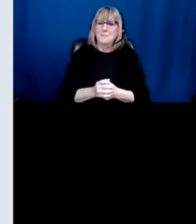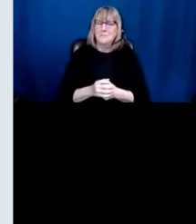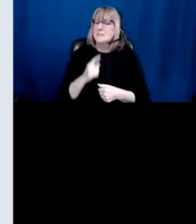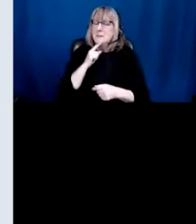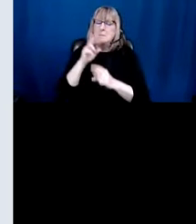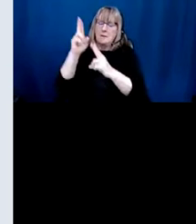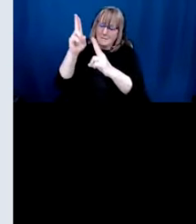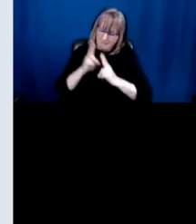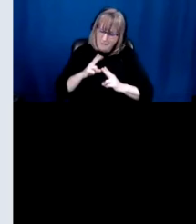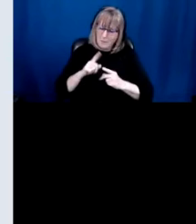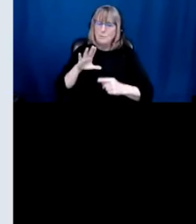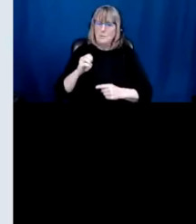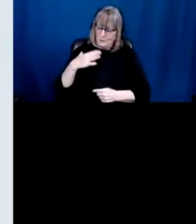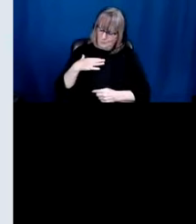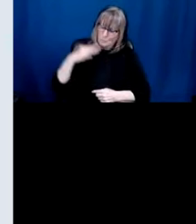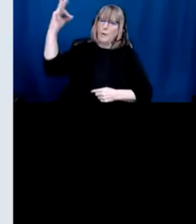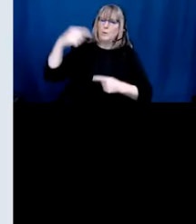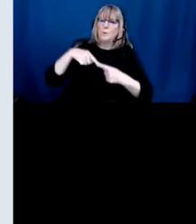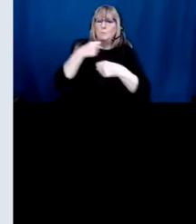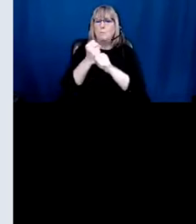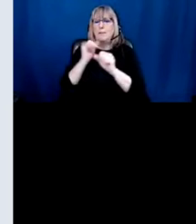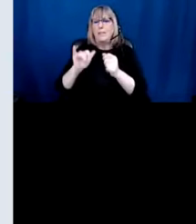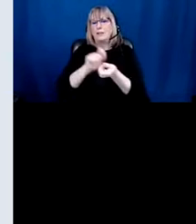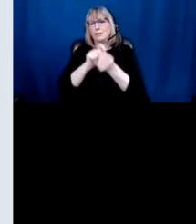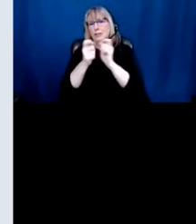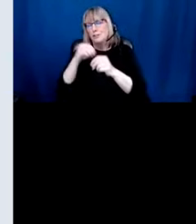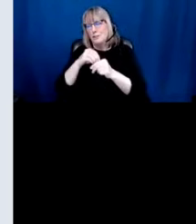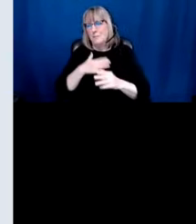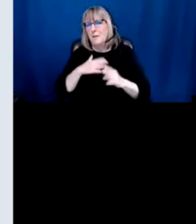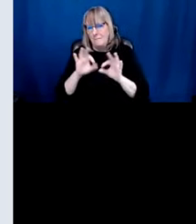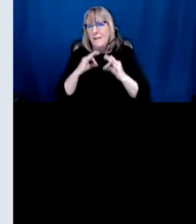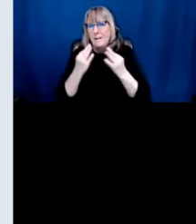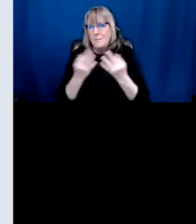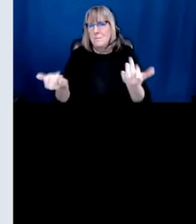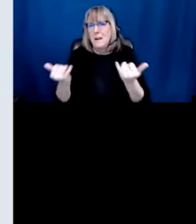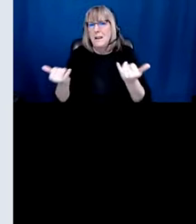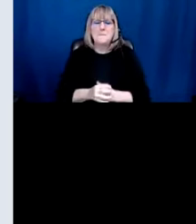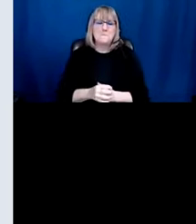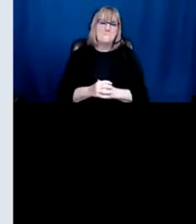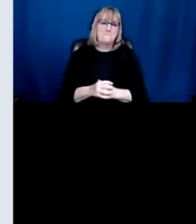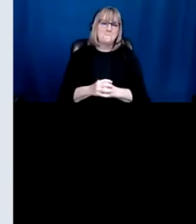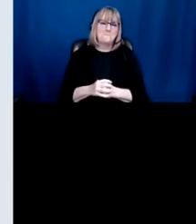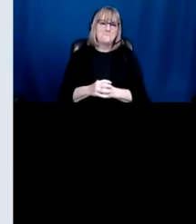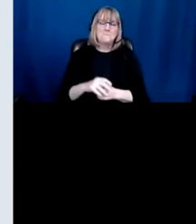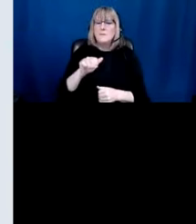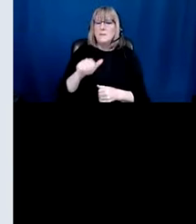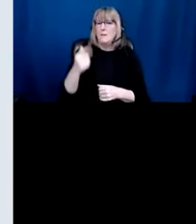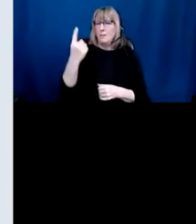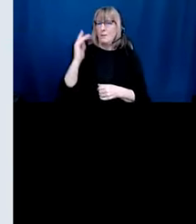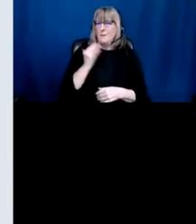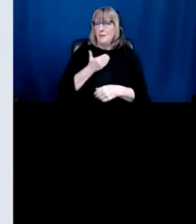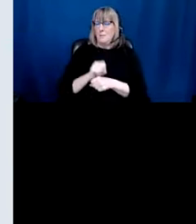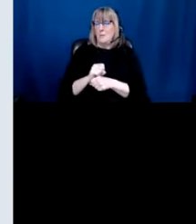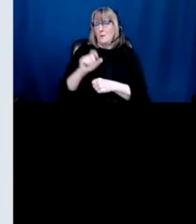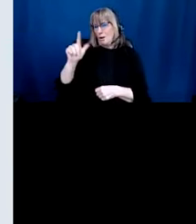honored to be the chosen one to make that change. para ser el ejemplo en su familia. Another one of our employees Ella